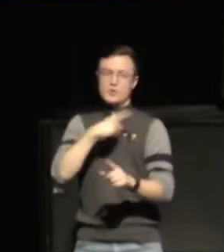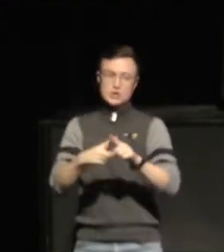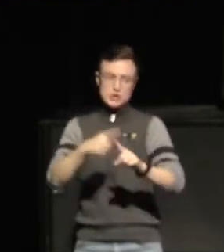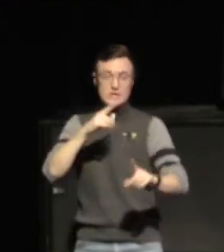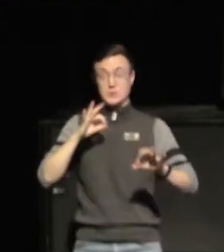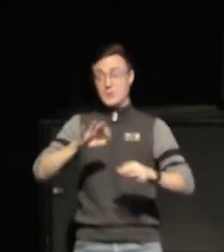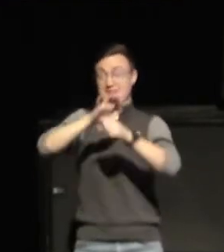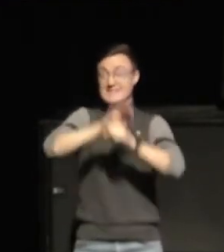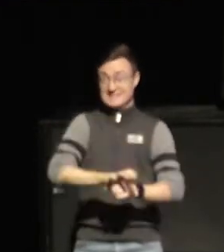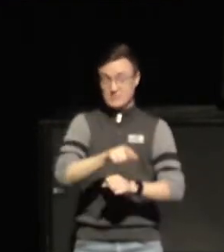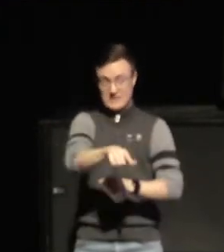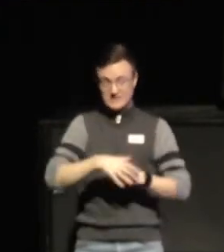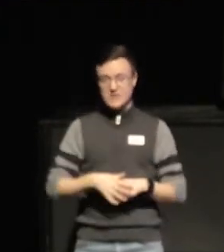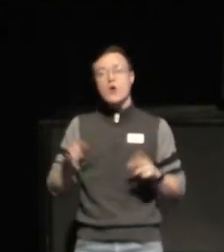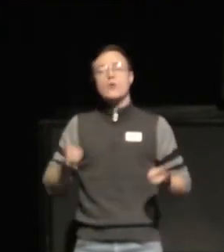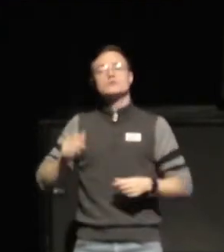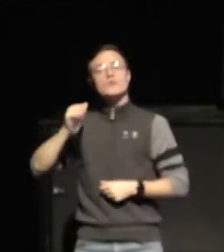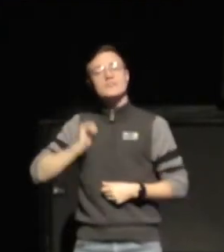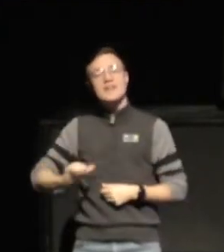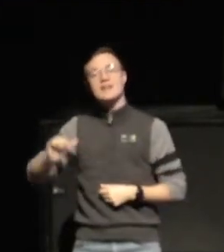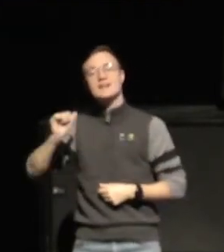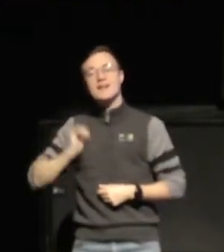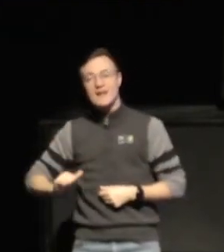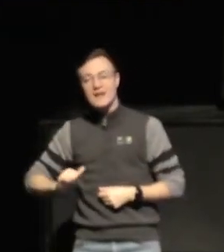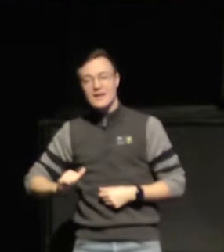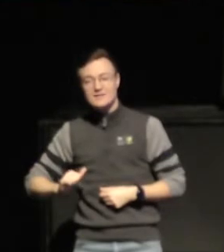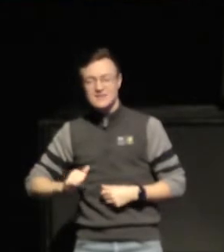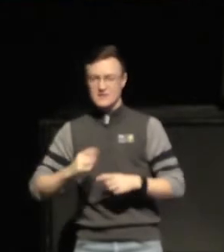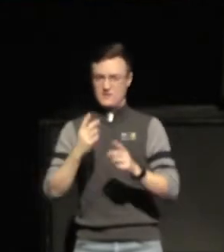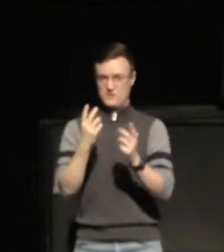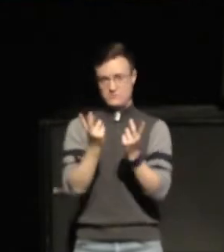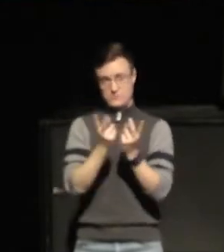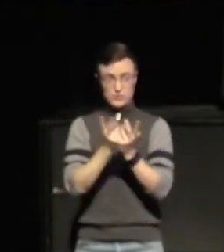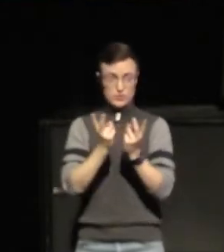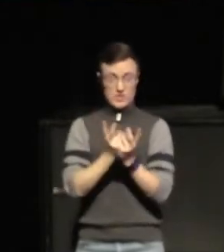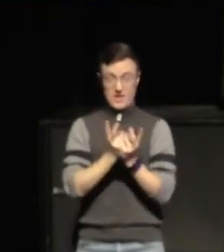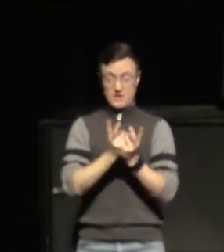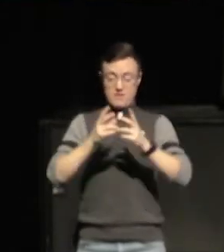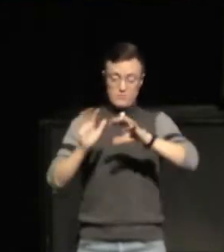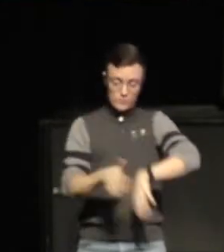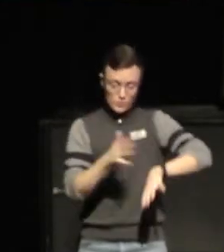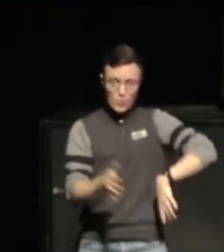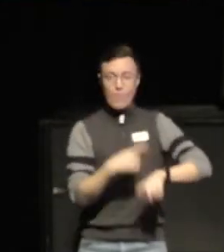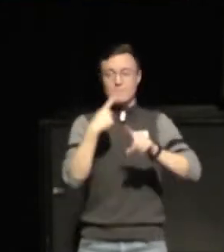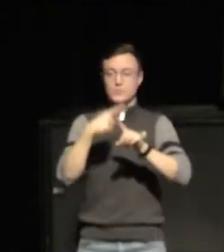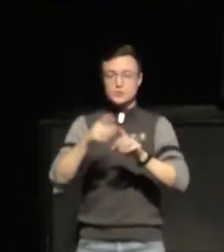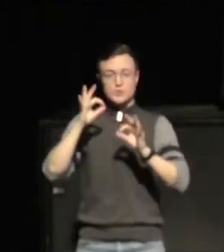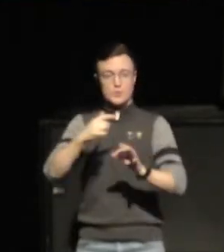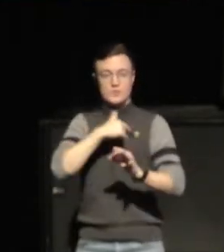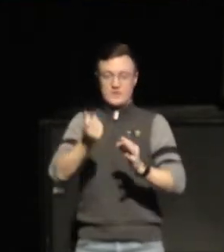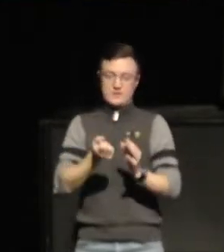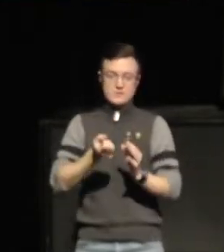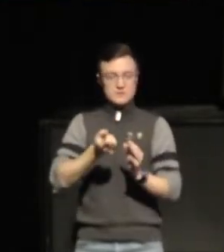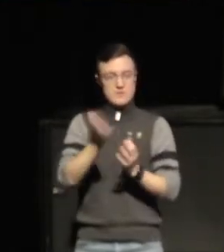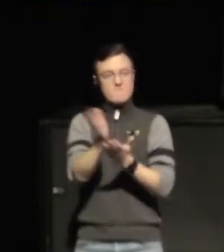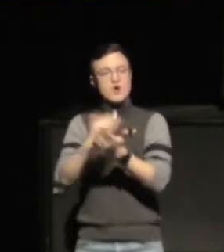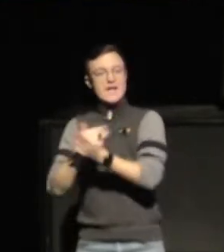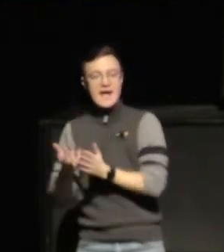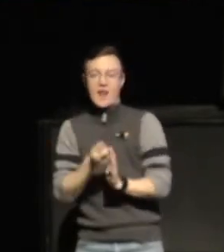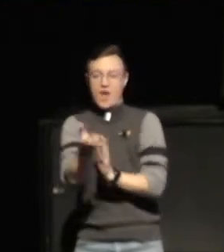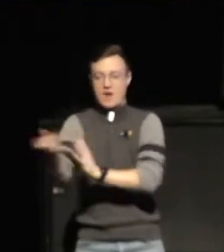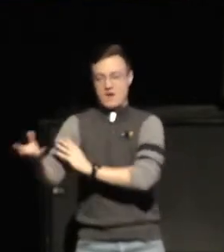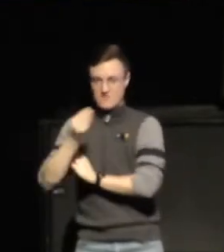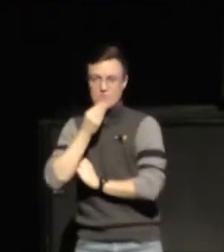The availability of food, so food production and distribution systems, as well as the quality of food and those